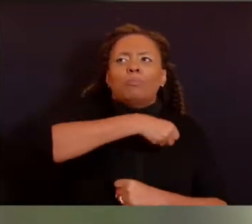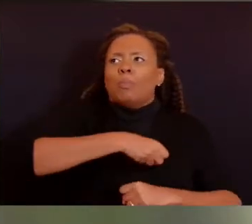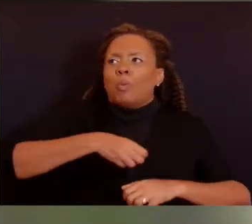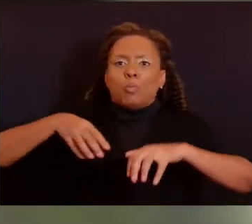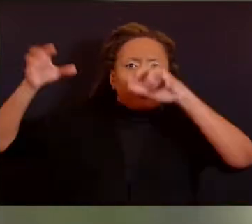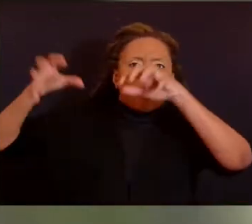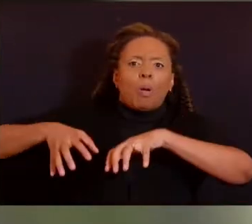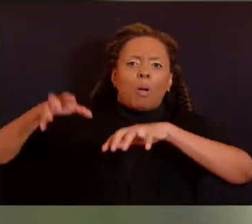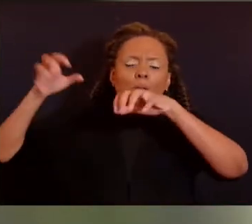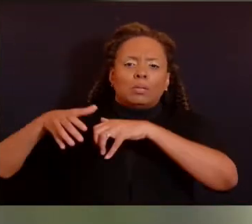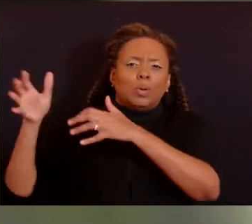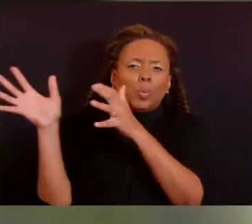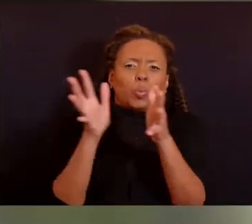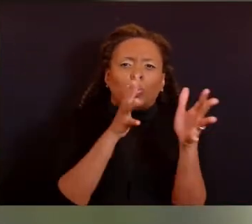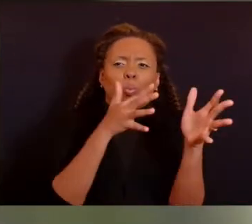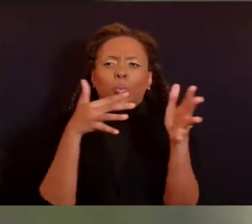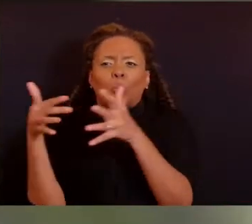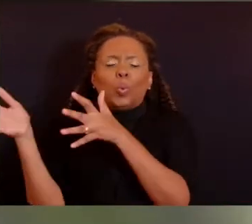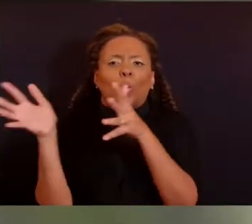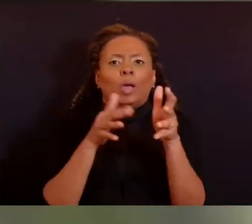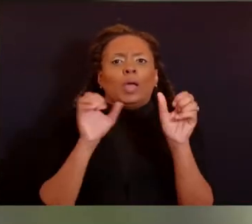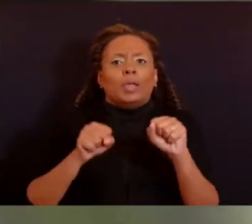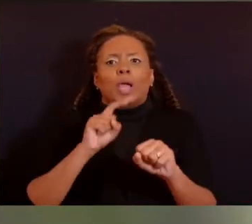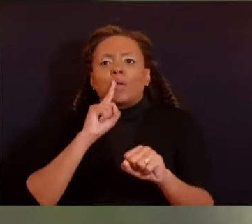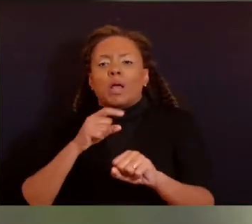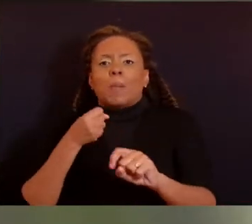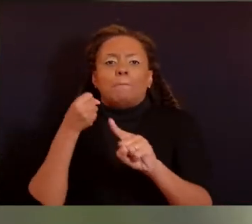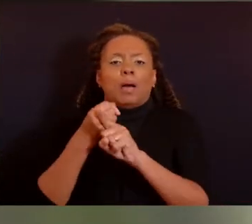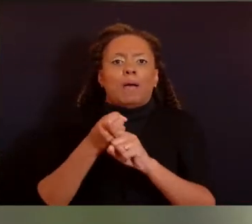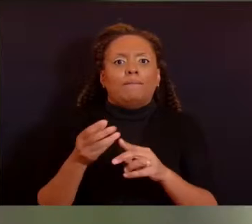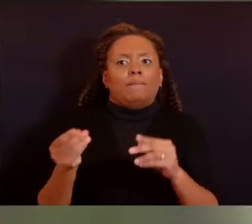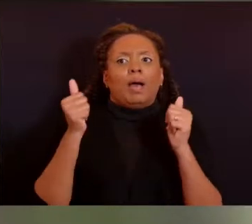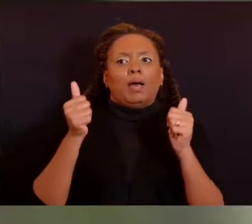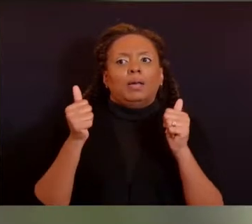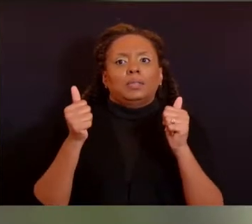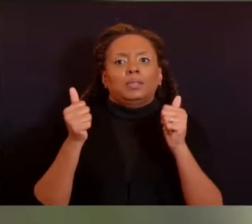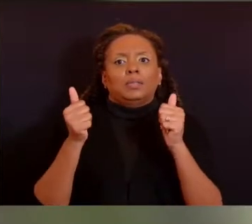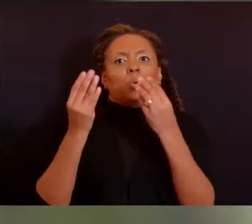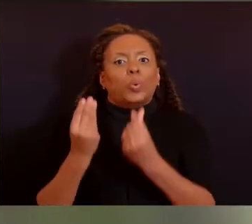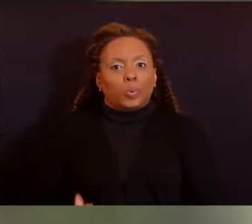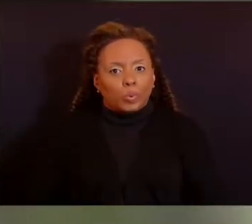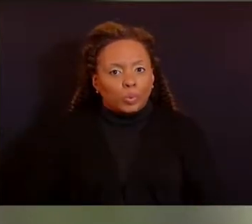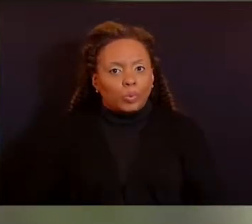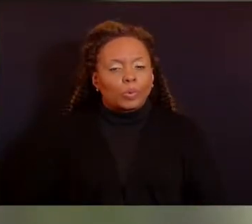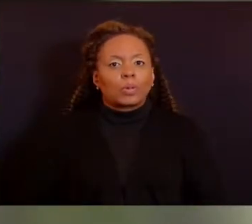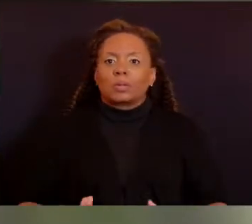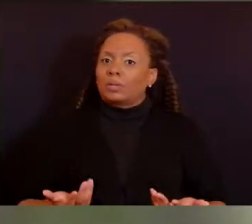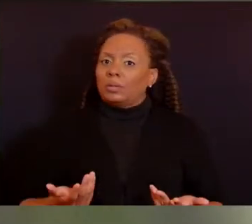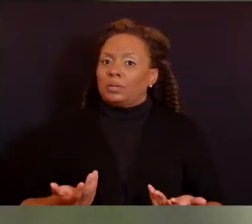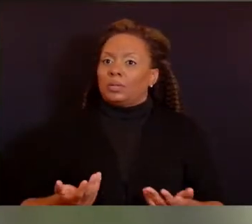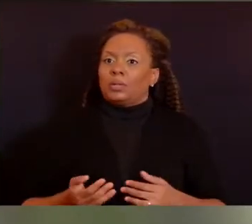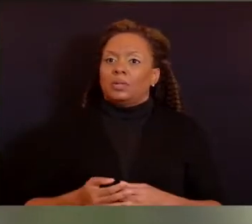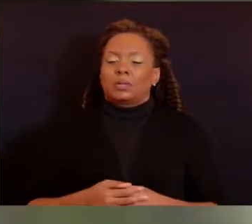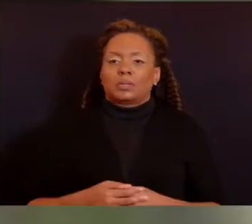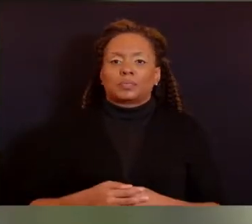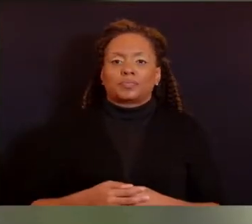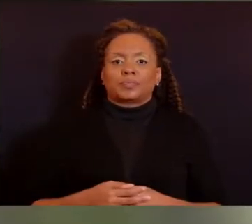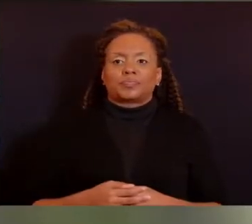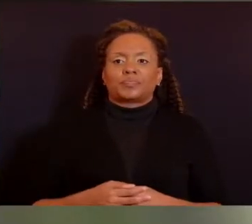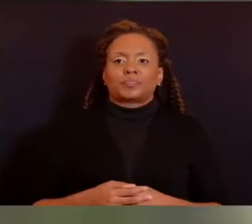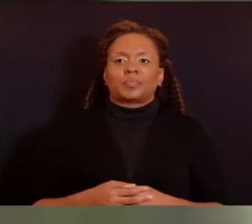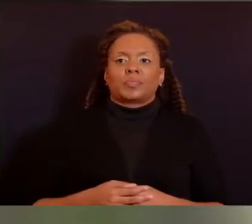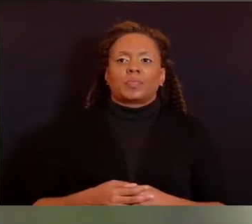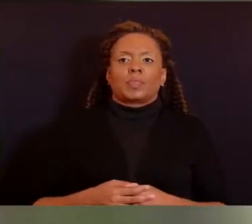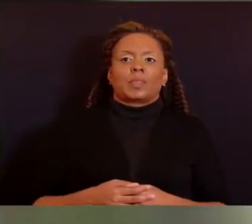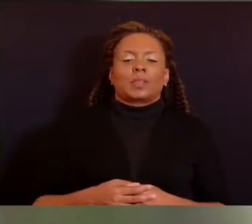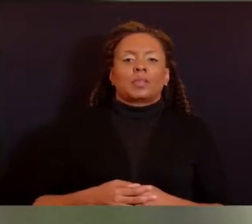downpours and strong winds for a very short period of time. You would have noticed that it for most parts of the island, probably lasts about